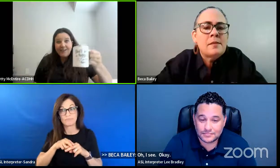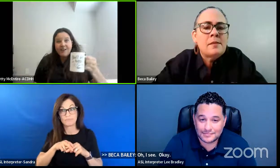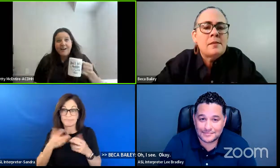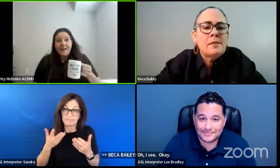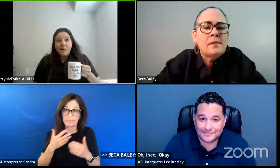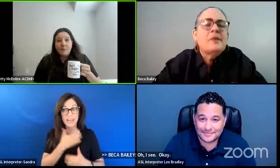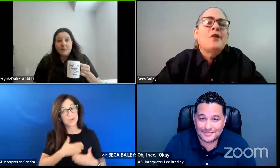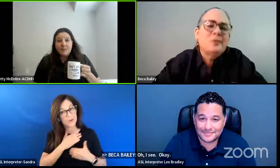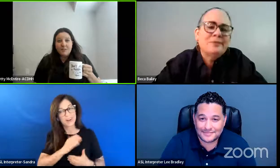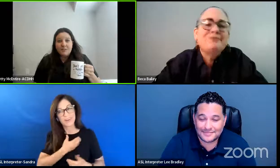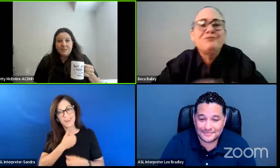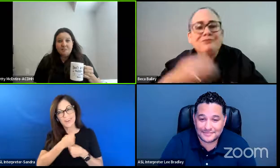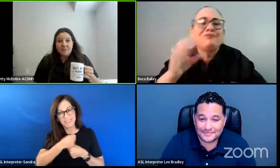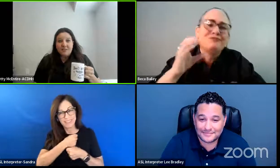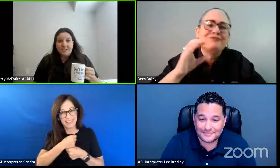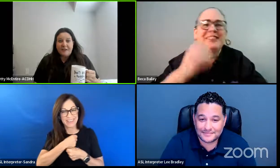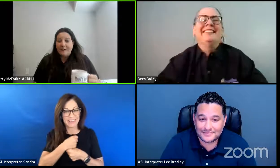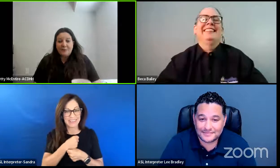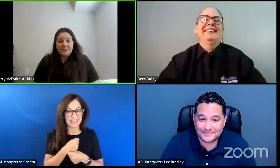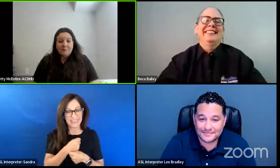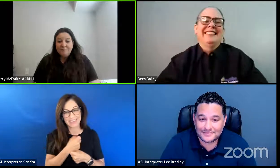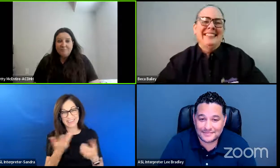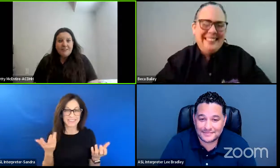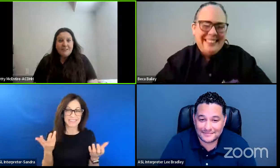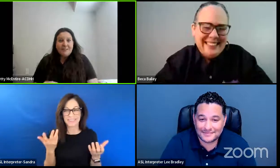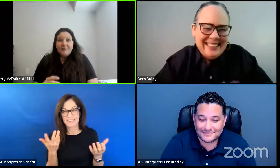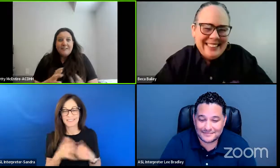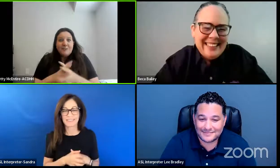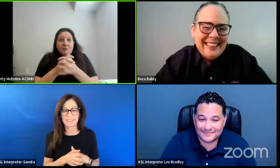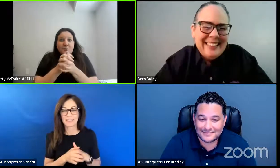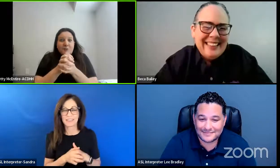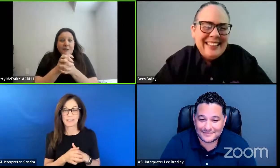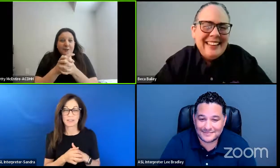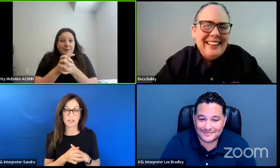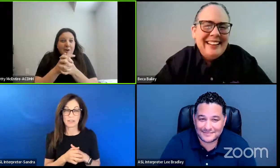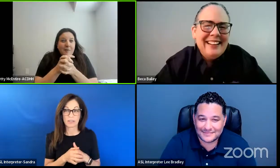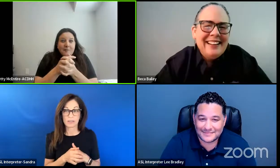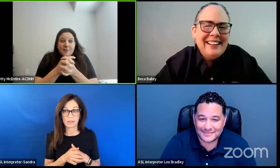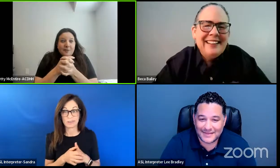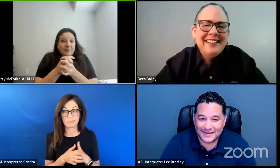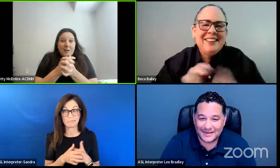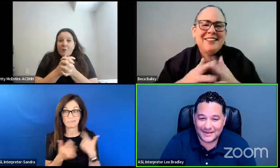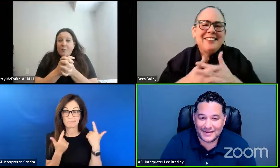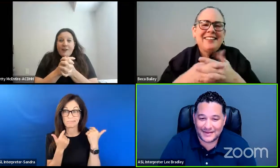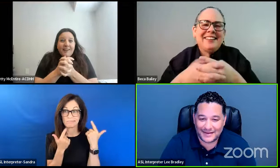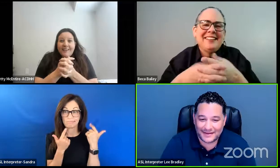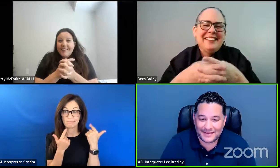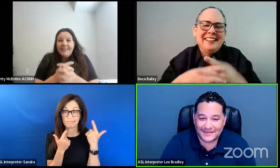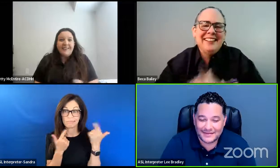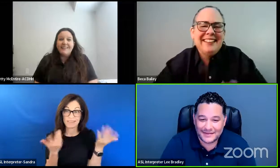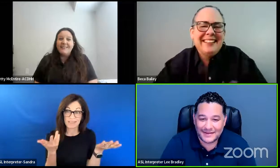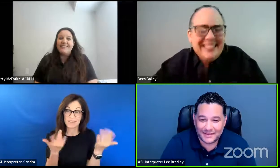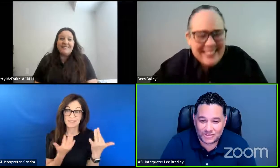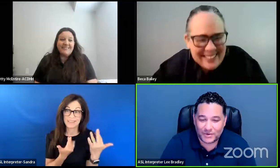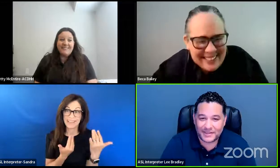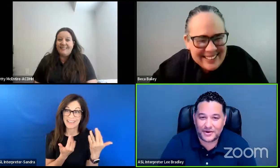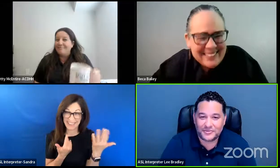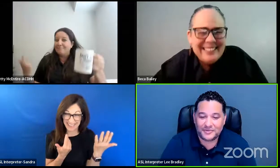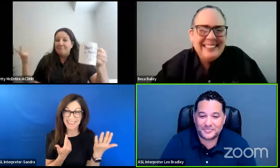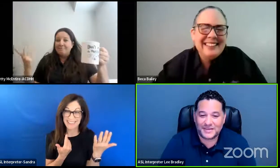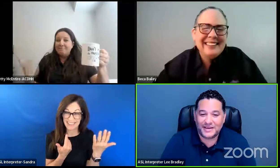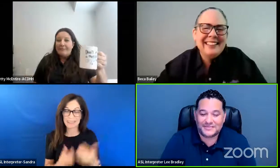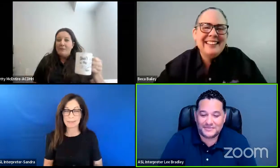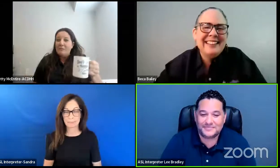coffee, and just kind of, right, twiddling our thumbs, waiting. Twiddling